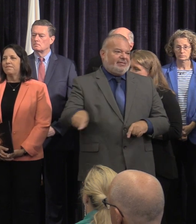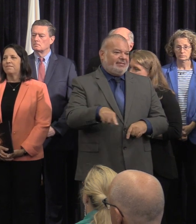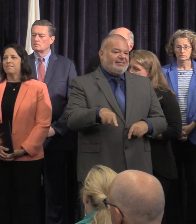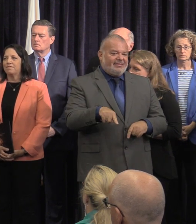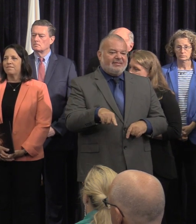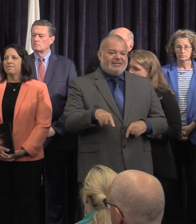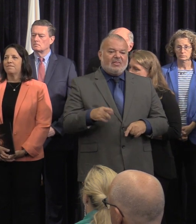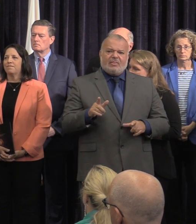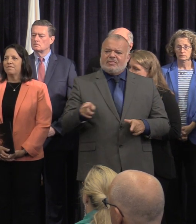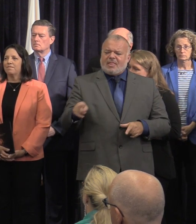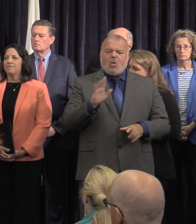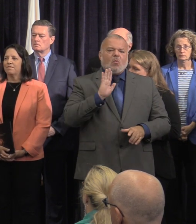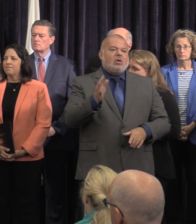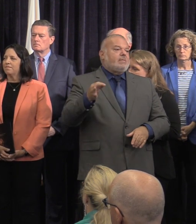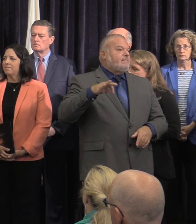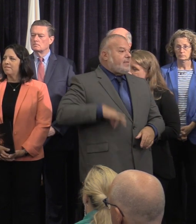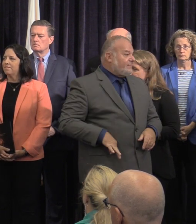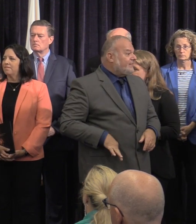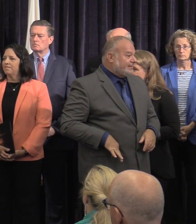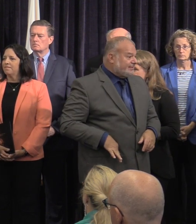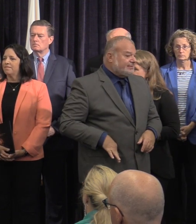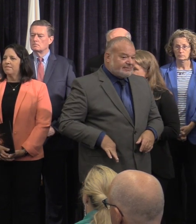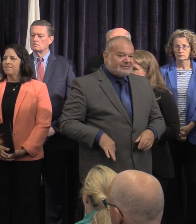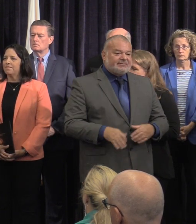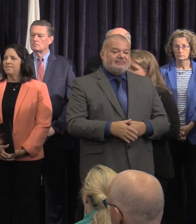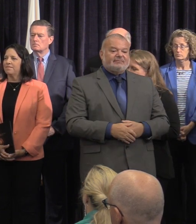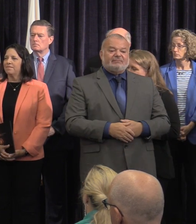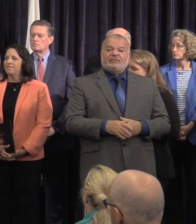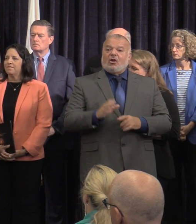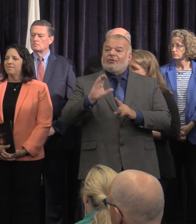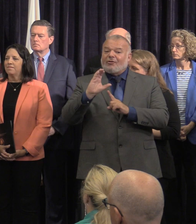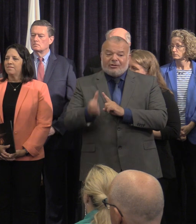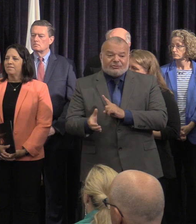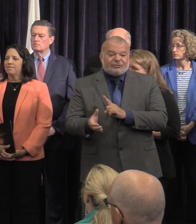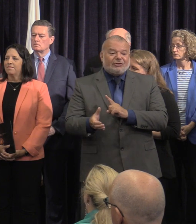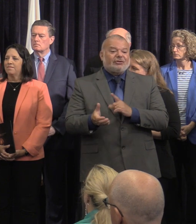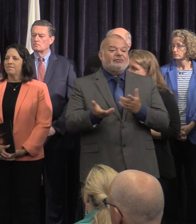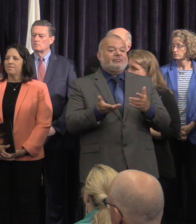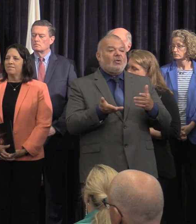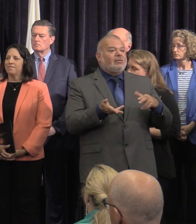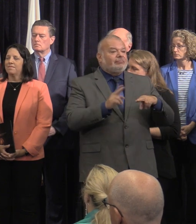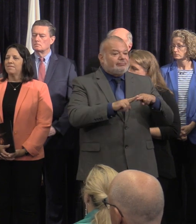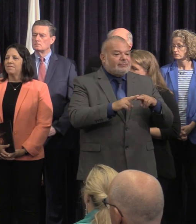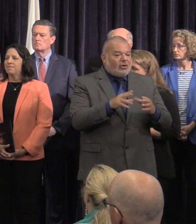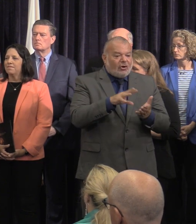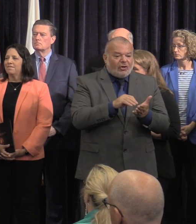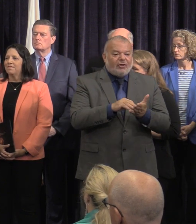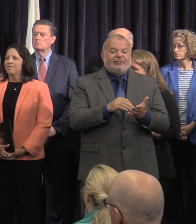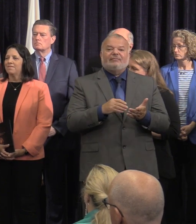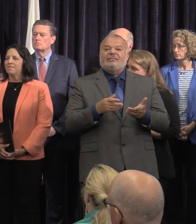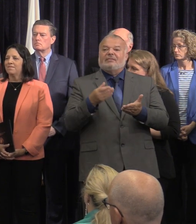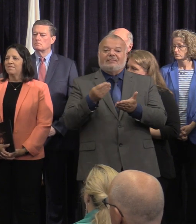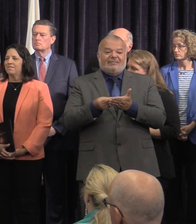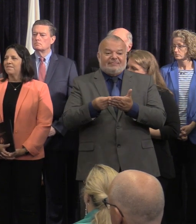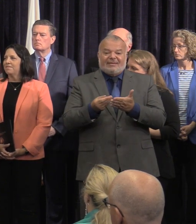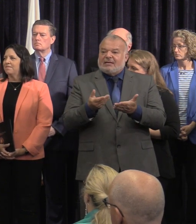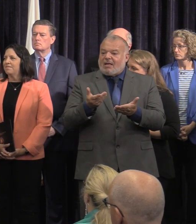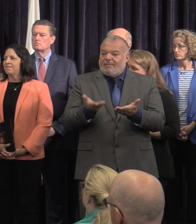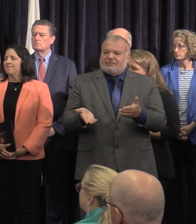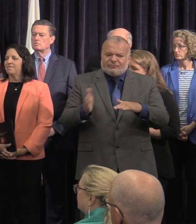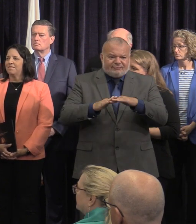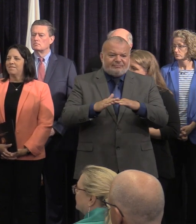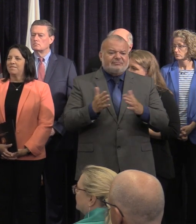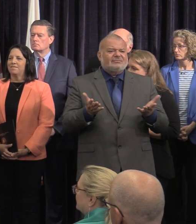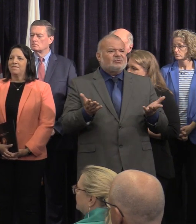enrich our culture and strengthen our economy. And communities across Massachusetts are proving once again that